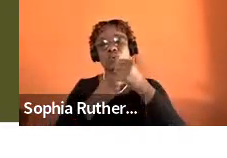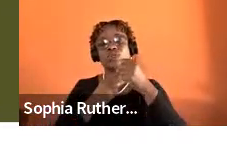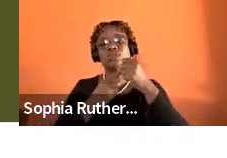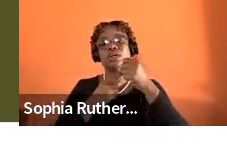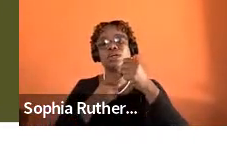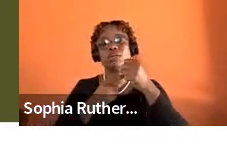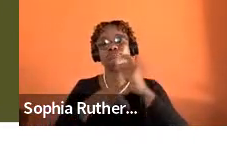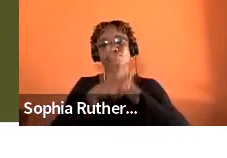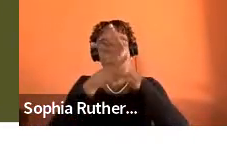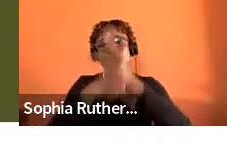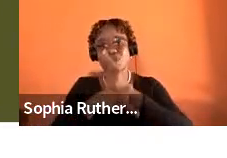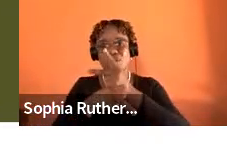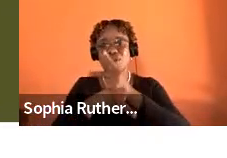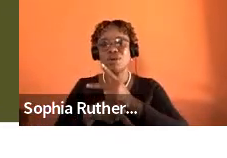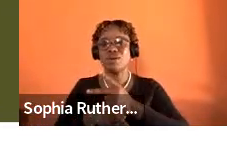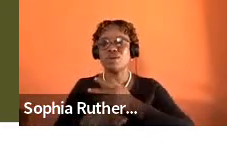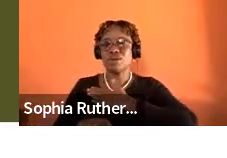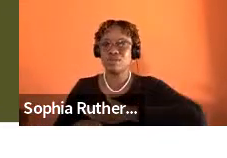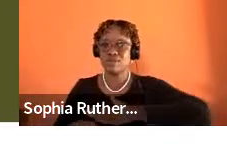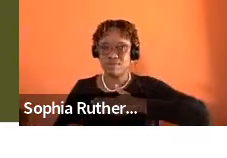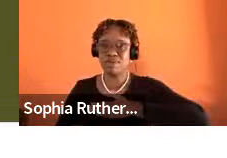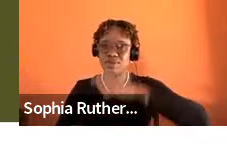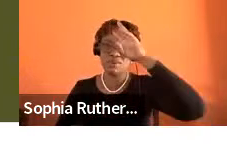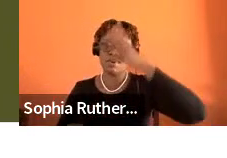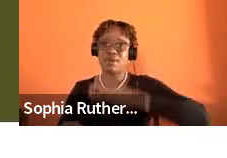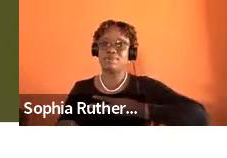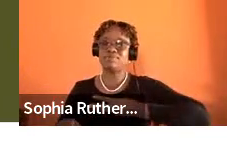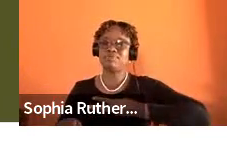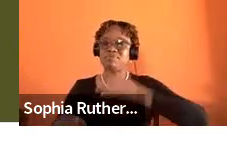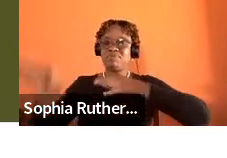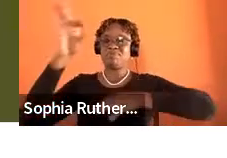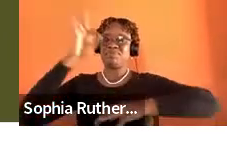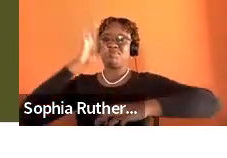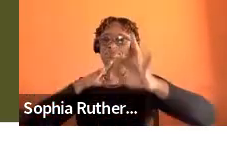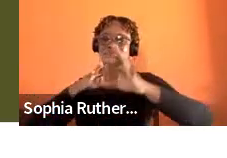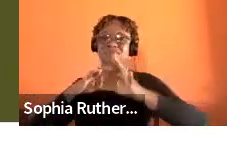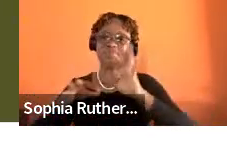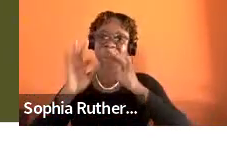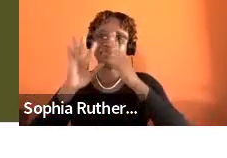welcome Dr. Parry to present.